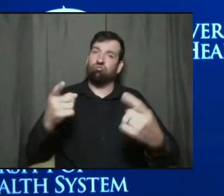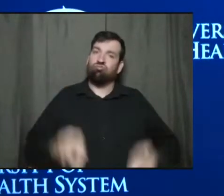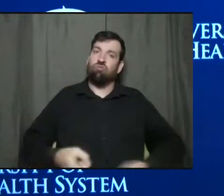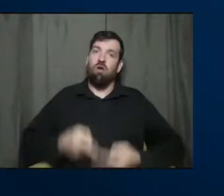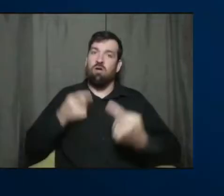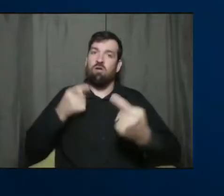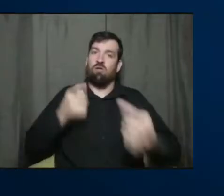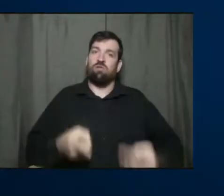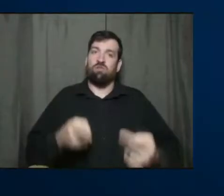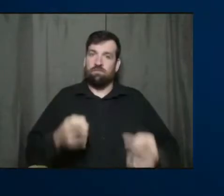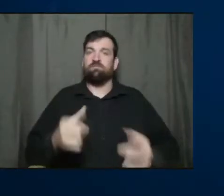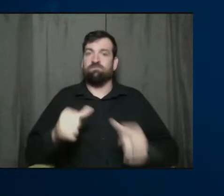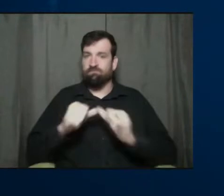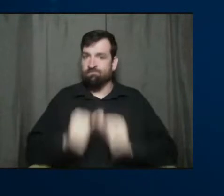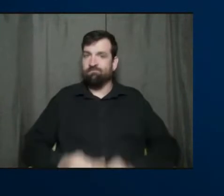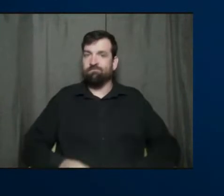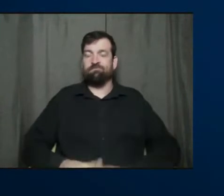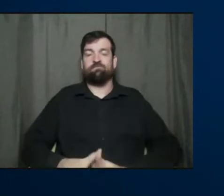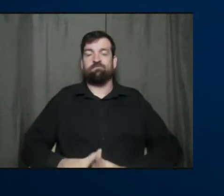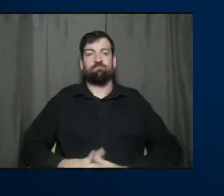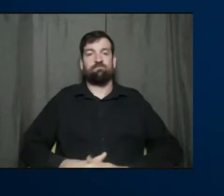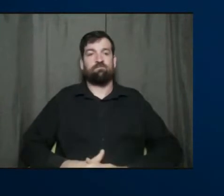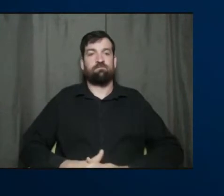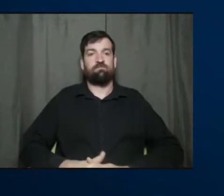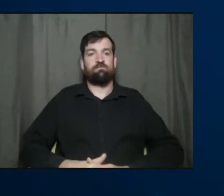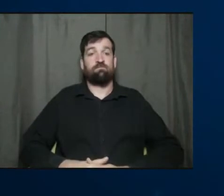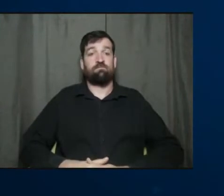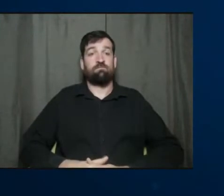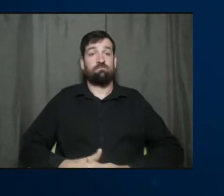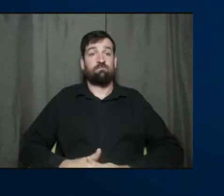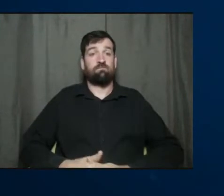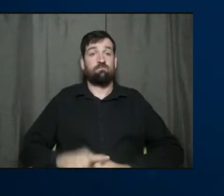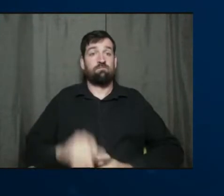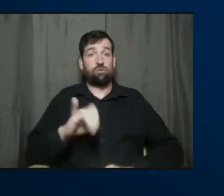continues. Oh, Jess, you're on mute.